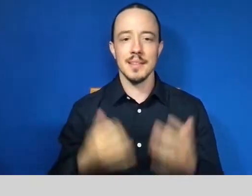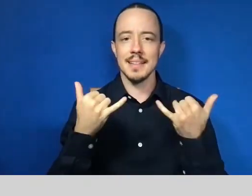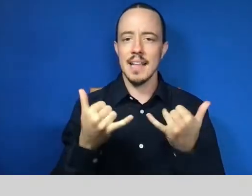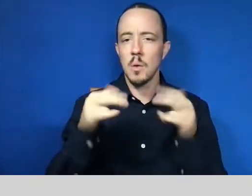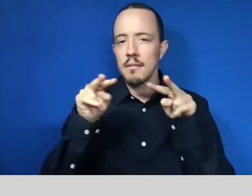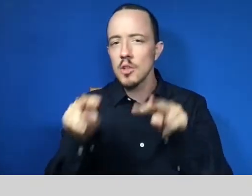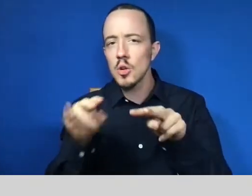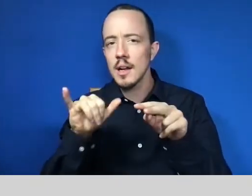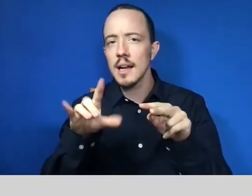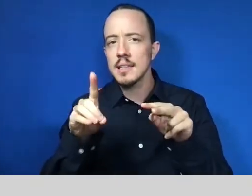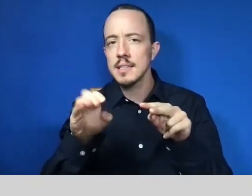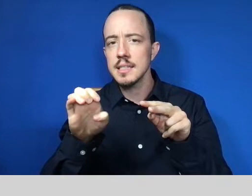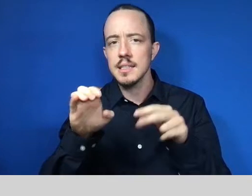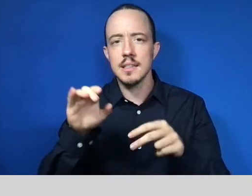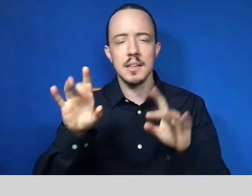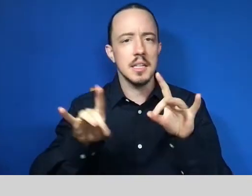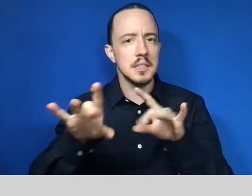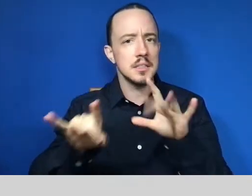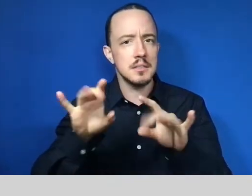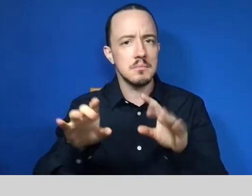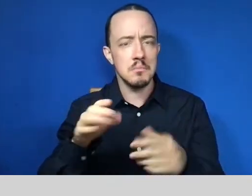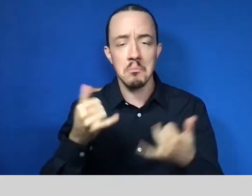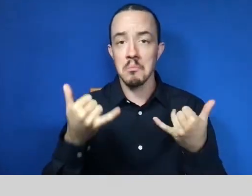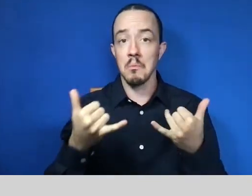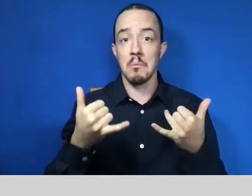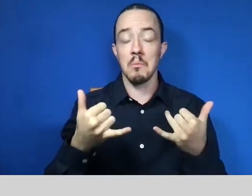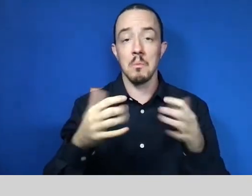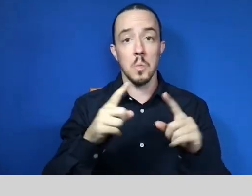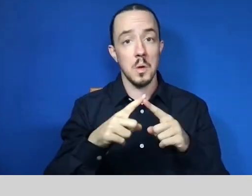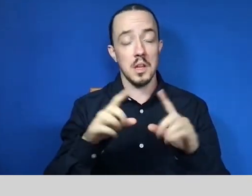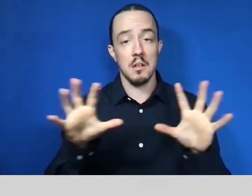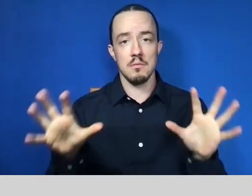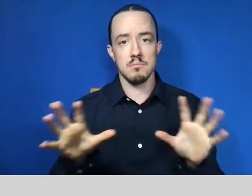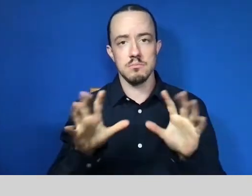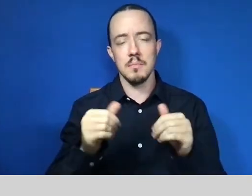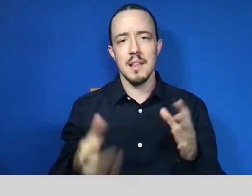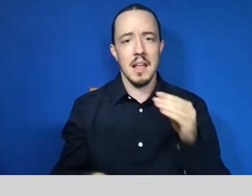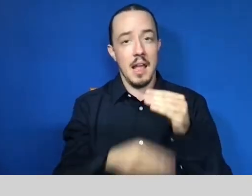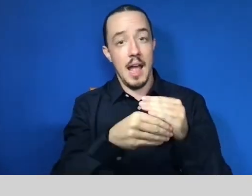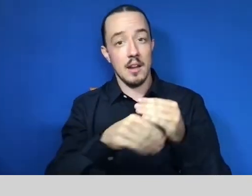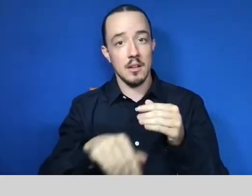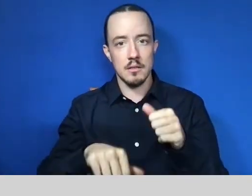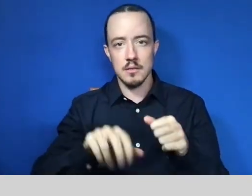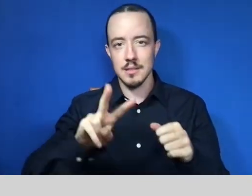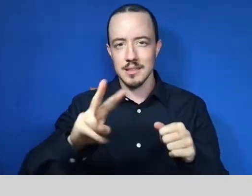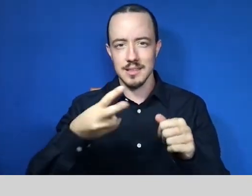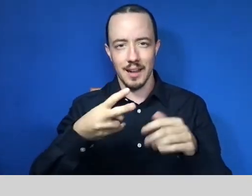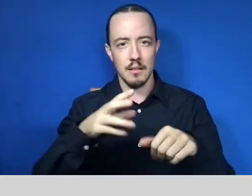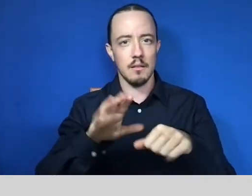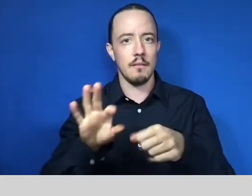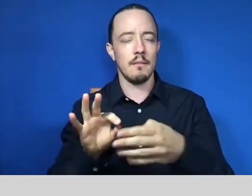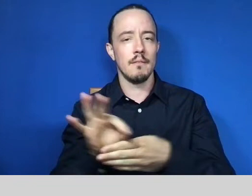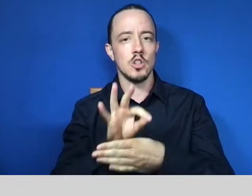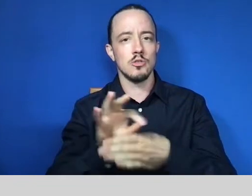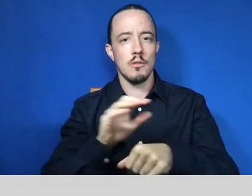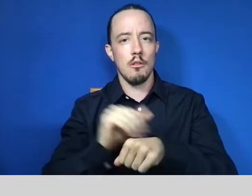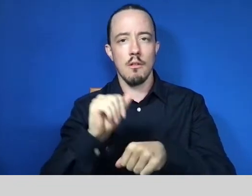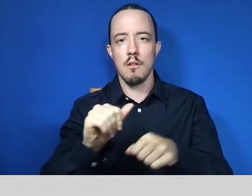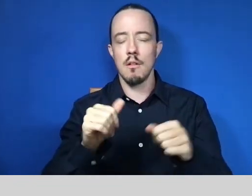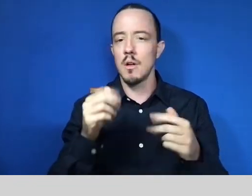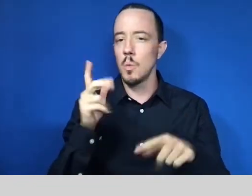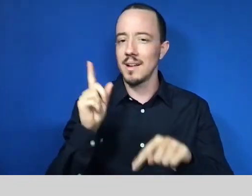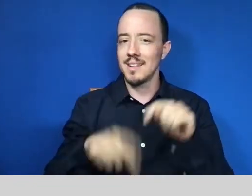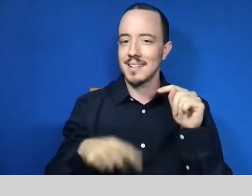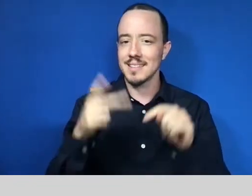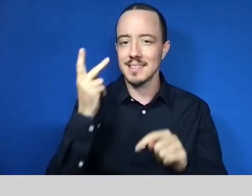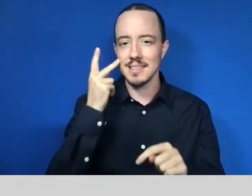our IDE hints. Now, after we decorated our function with lock function call, we can no longer